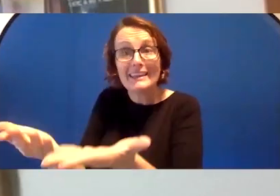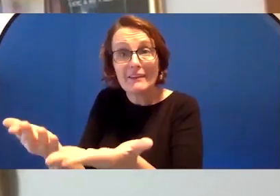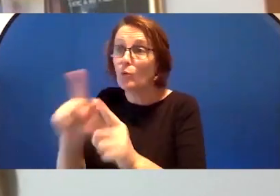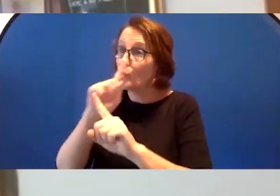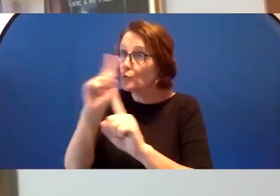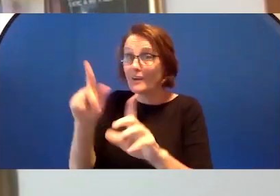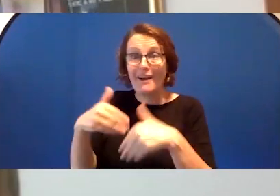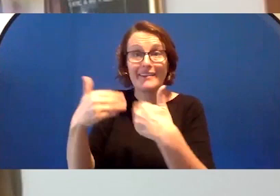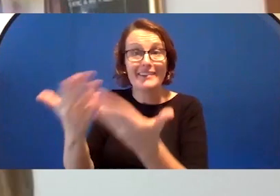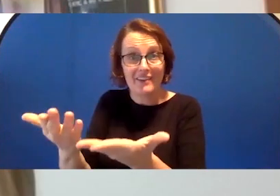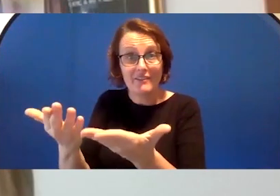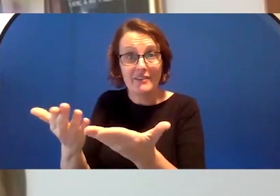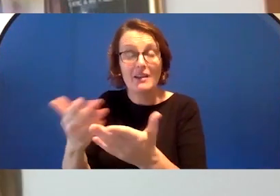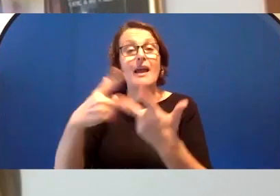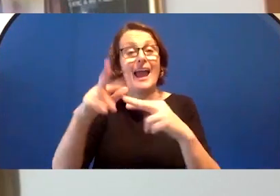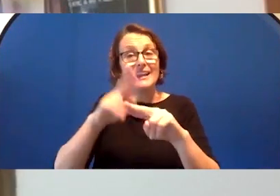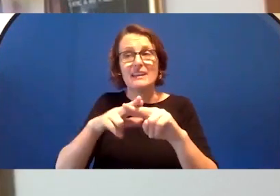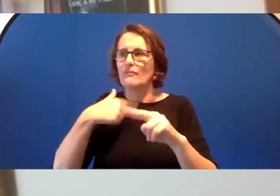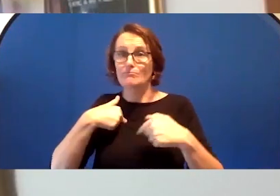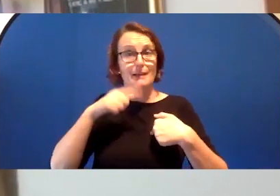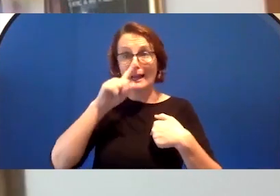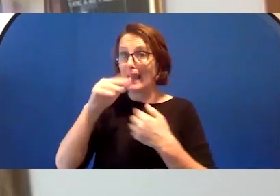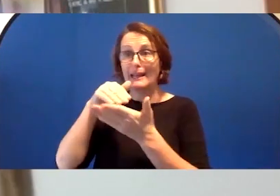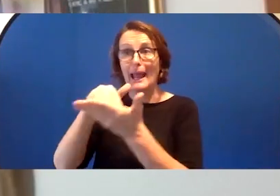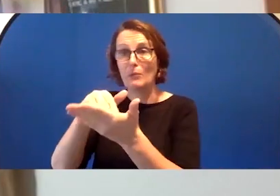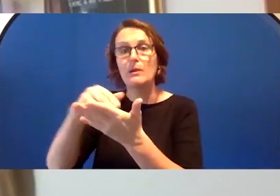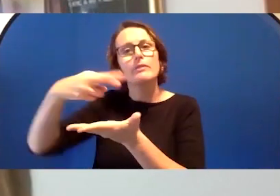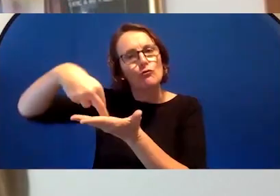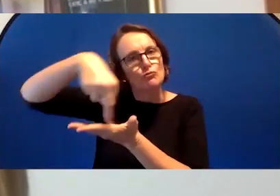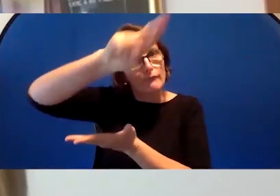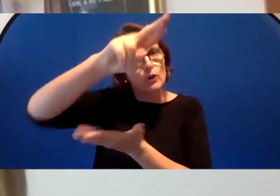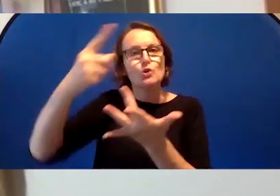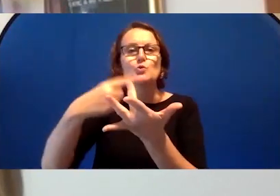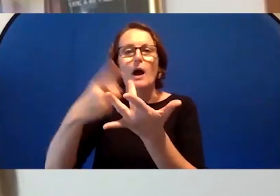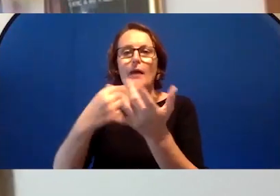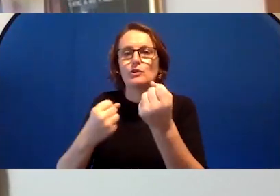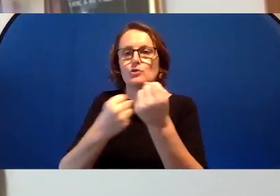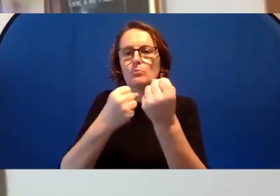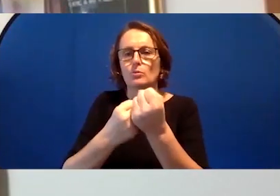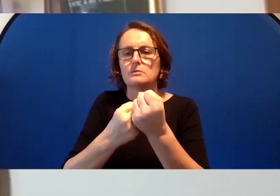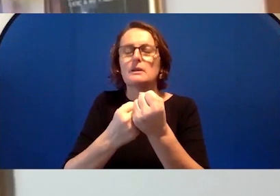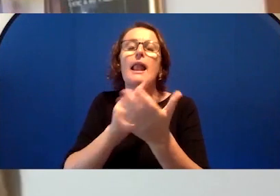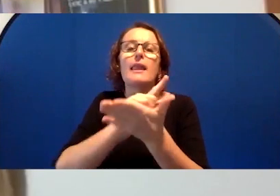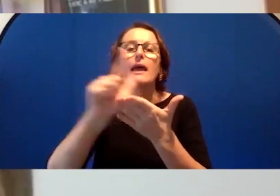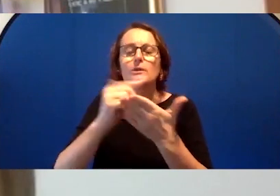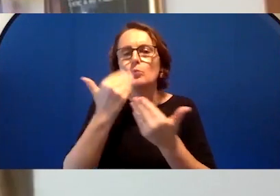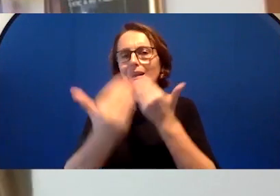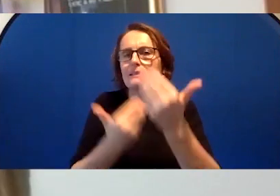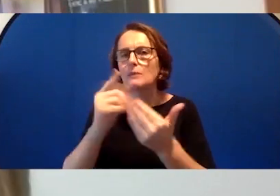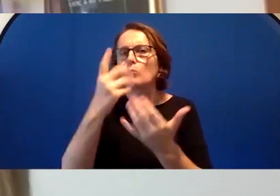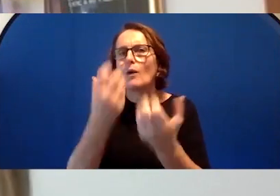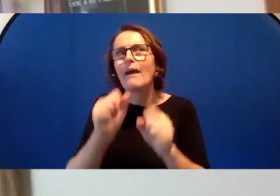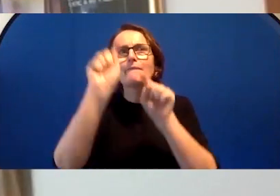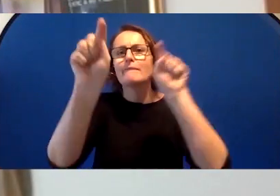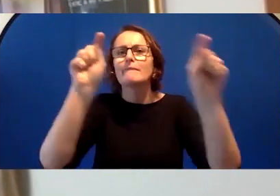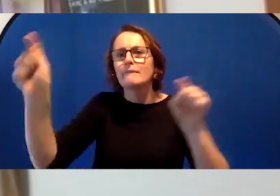willing to refer them to other supports. And as I mentioned, we'll bring up some of those supports that exist already at the end of the